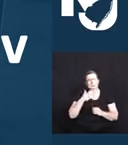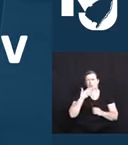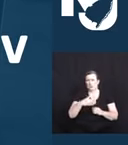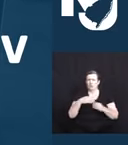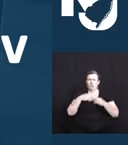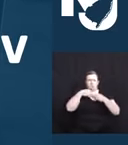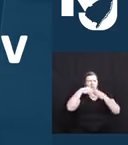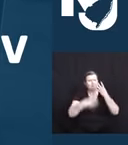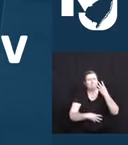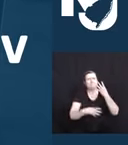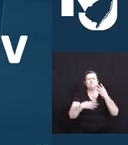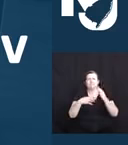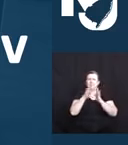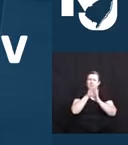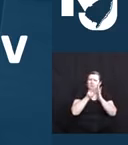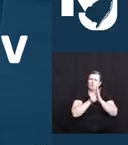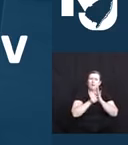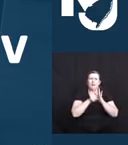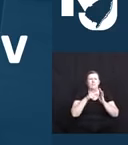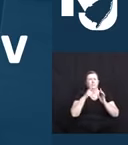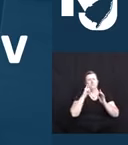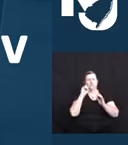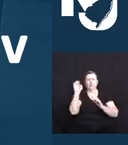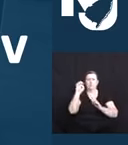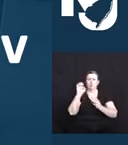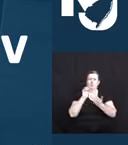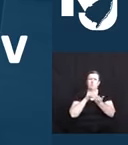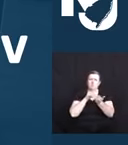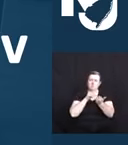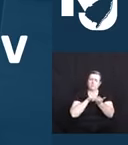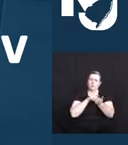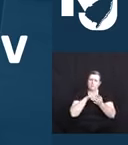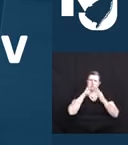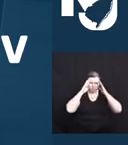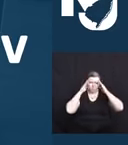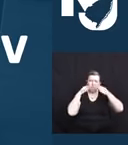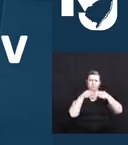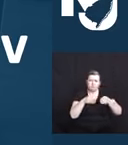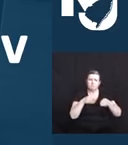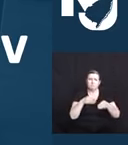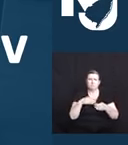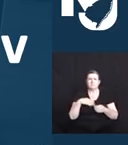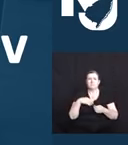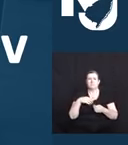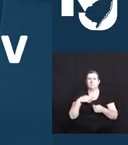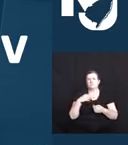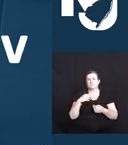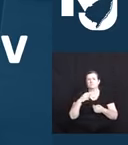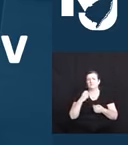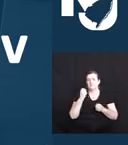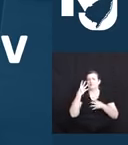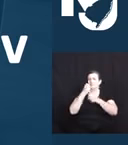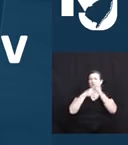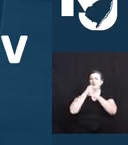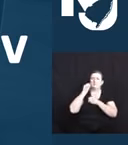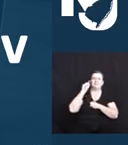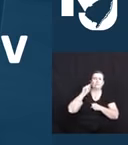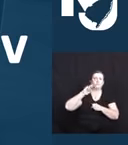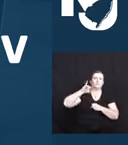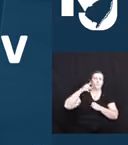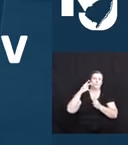as an emergency physician and executive for 17 years at St. Joseph's University Medical Center in